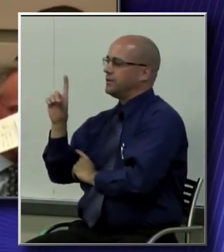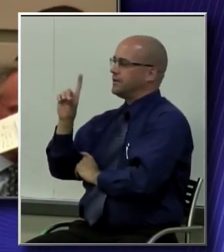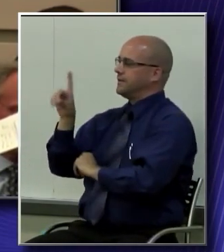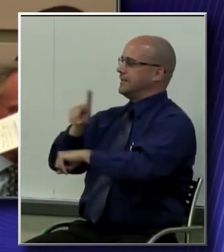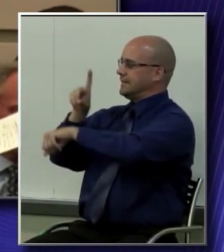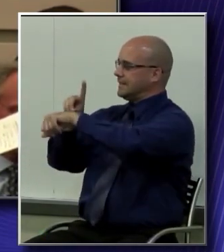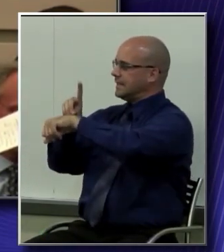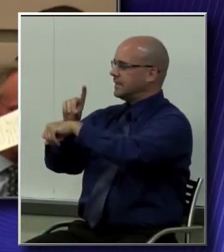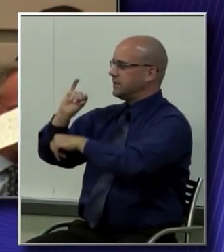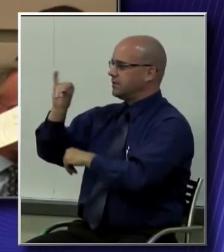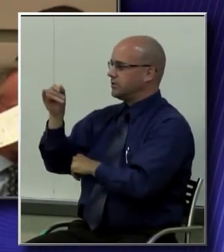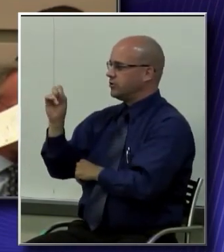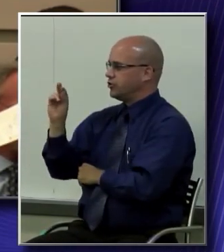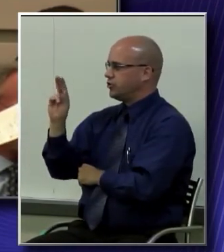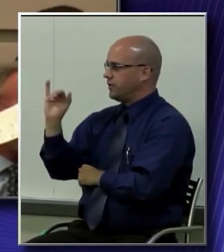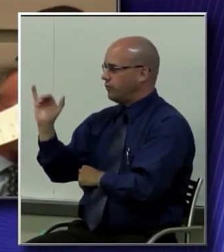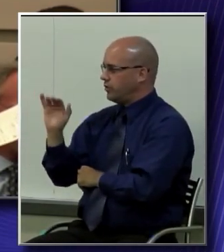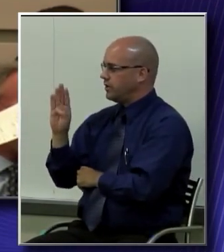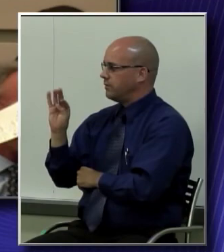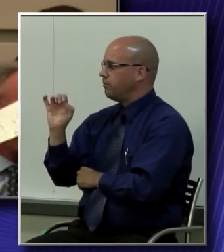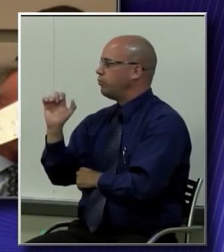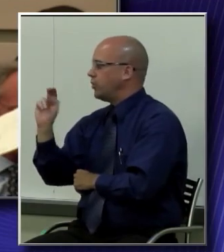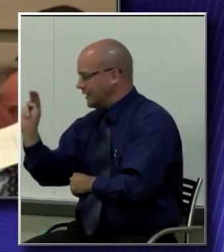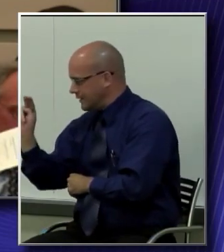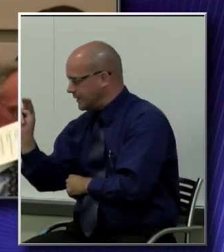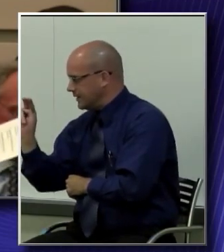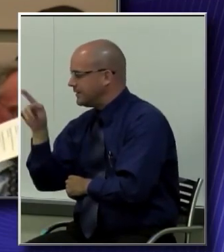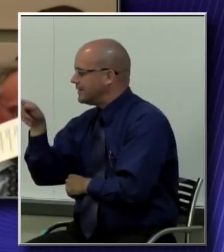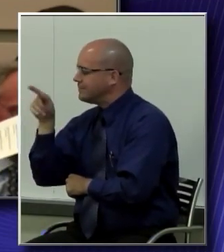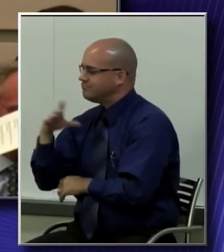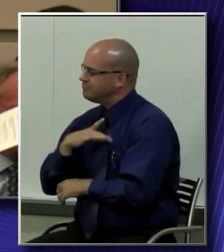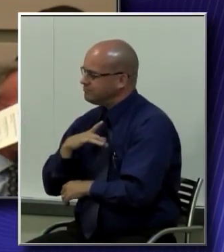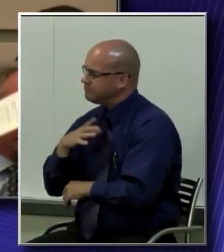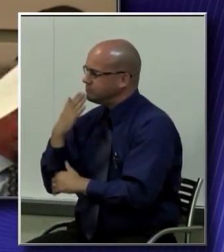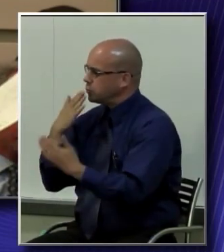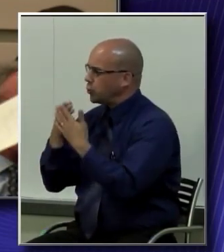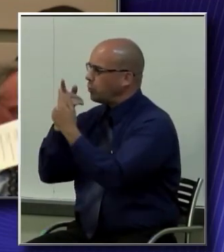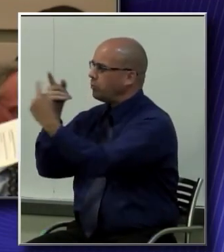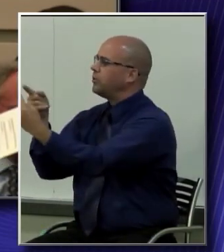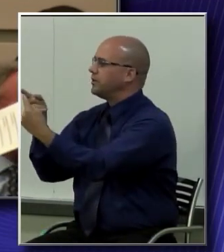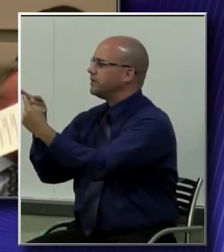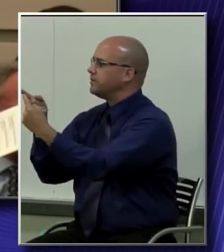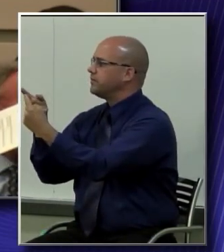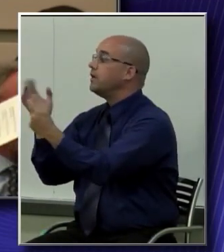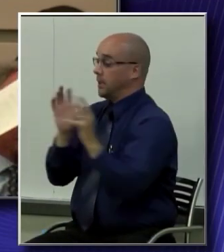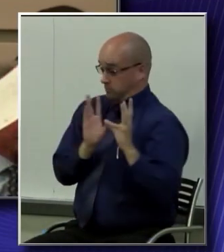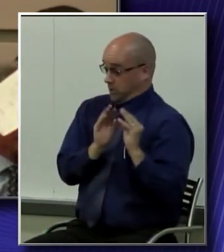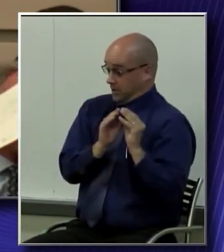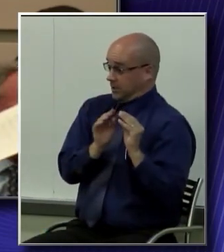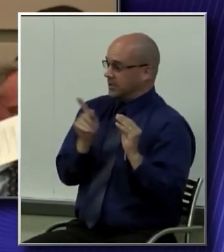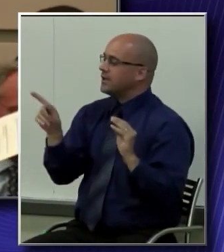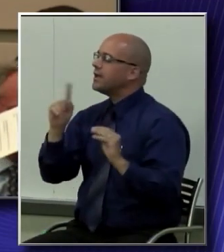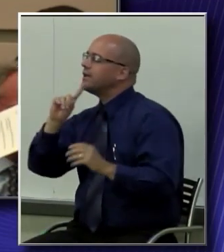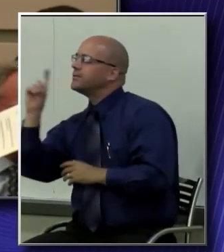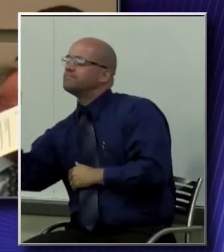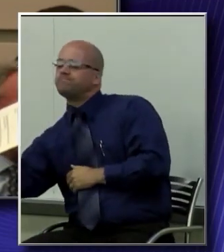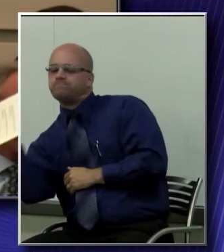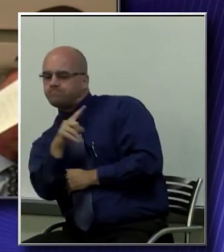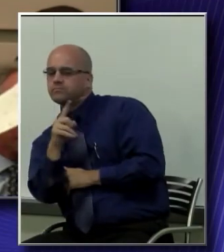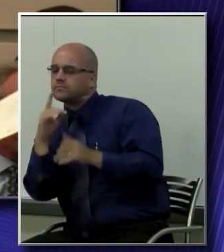Dean of our College of Humanities and Social Sciences. In that forum, he asked us